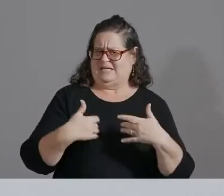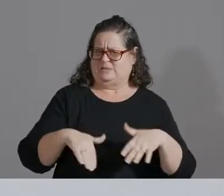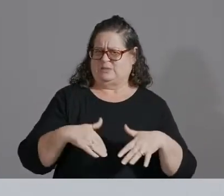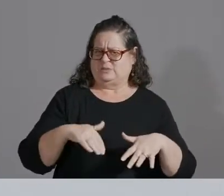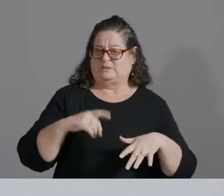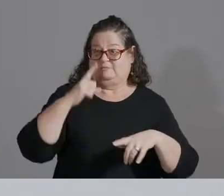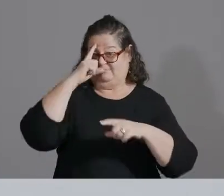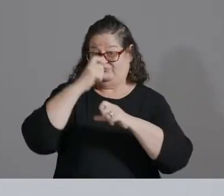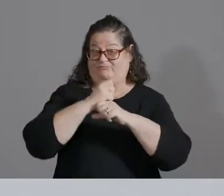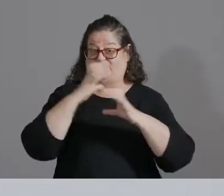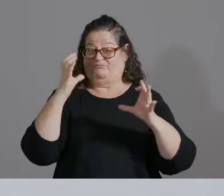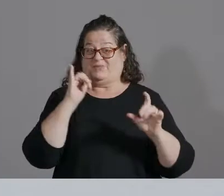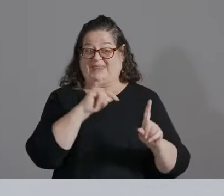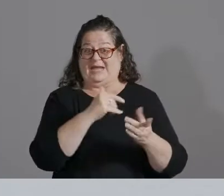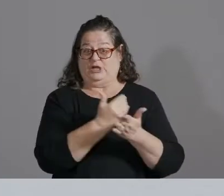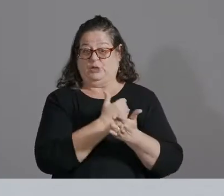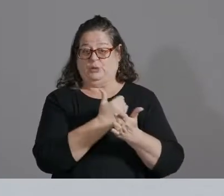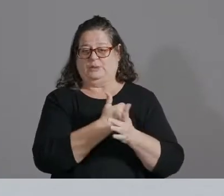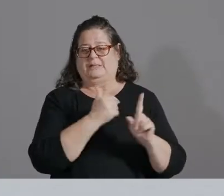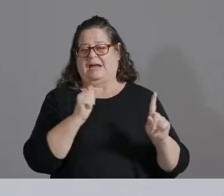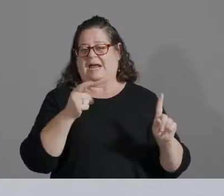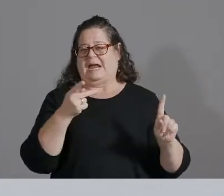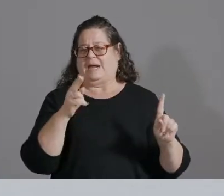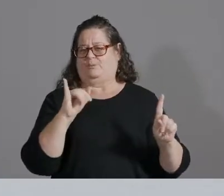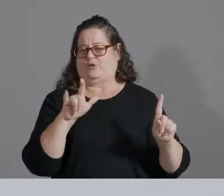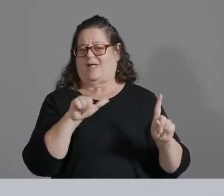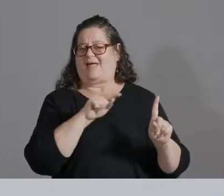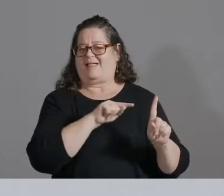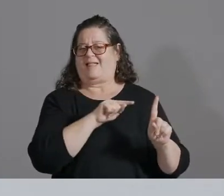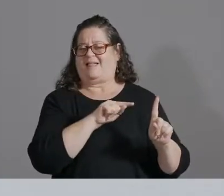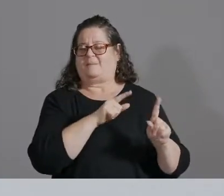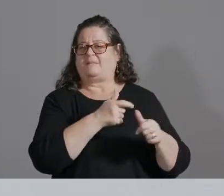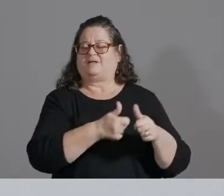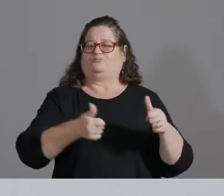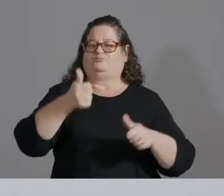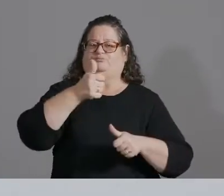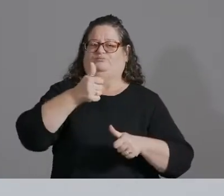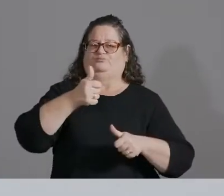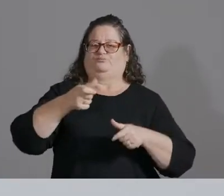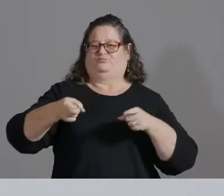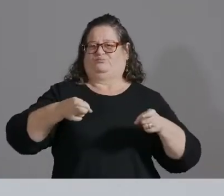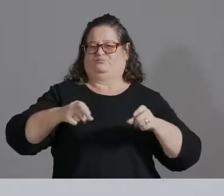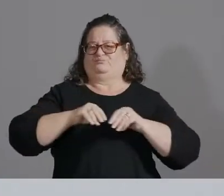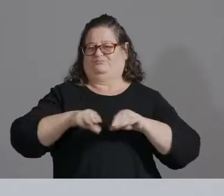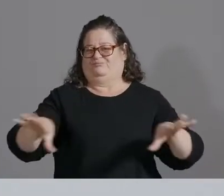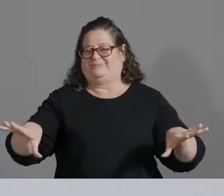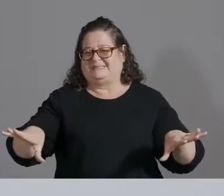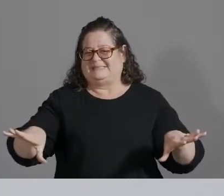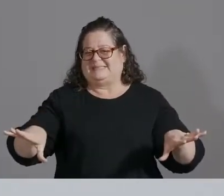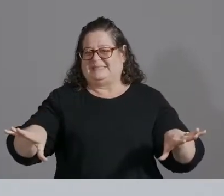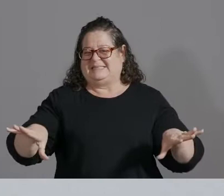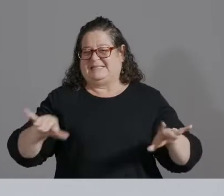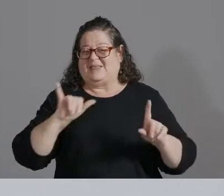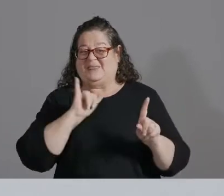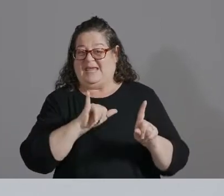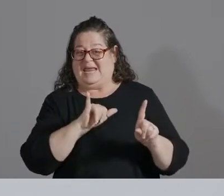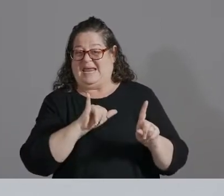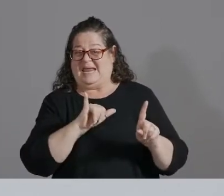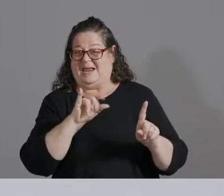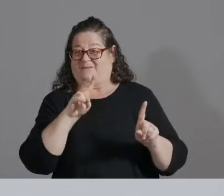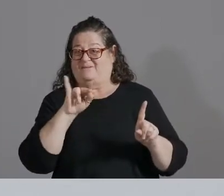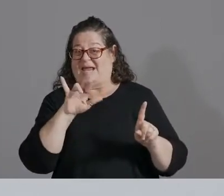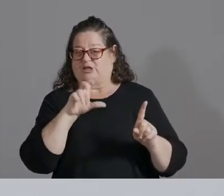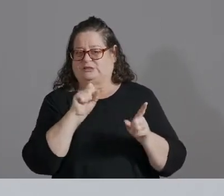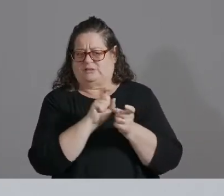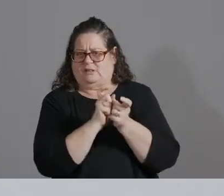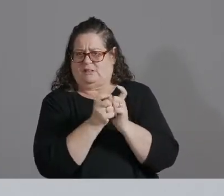But these viruses are so hard to predict, especially with as much mutation that they do. So we